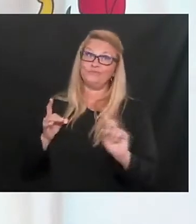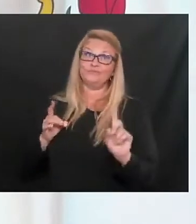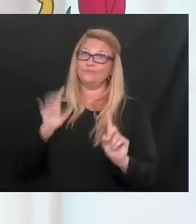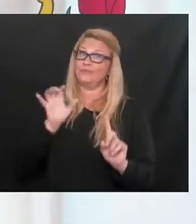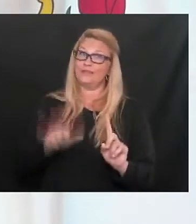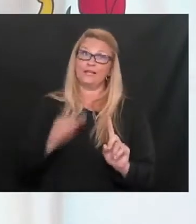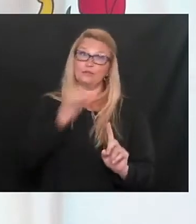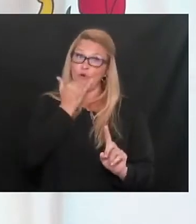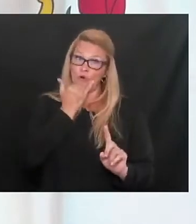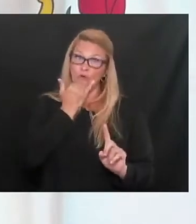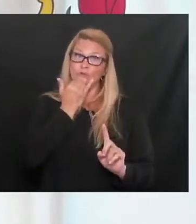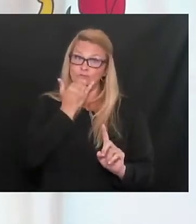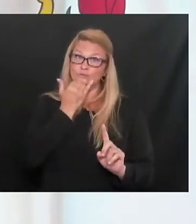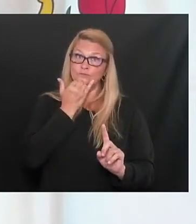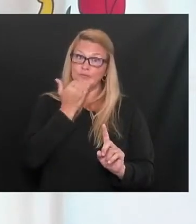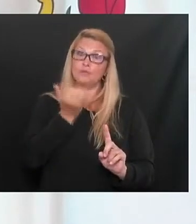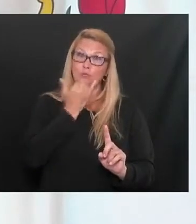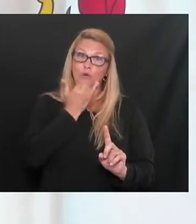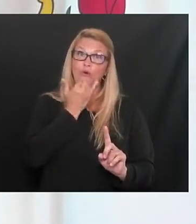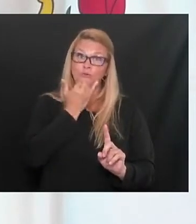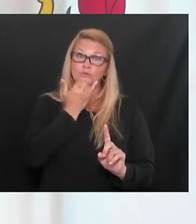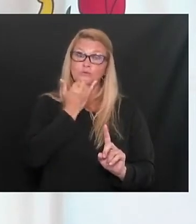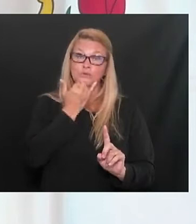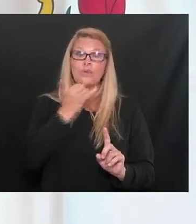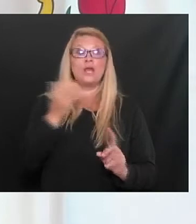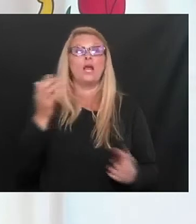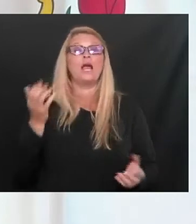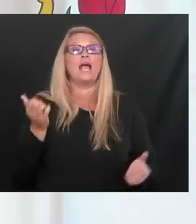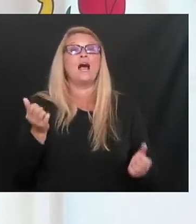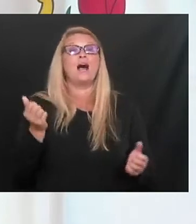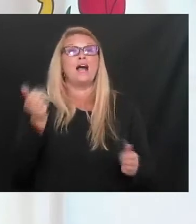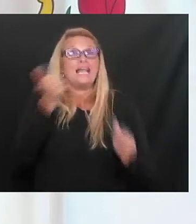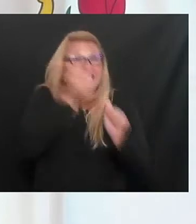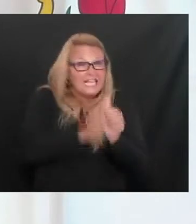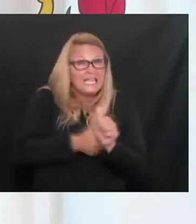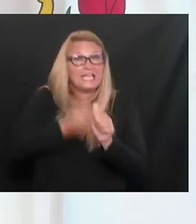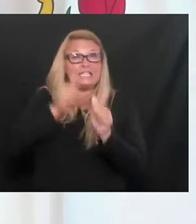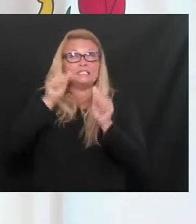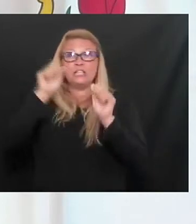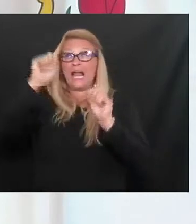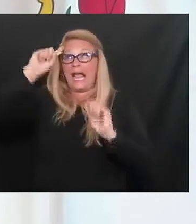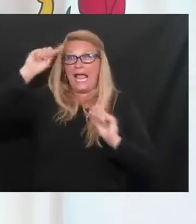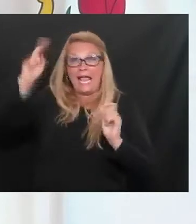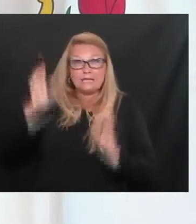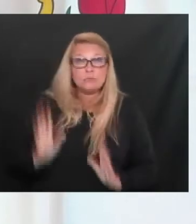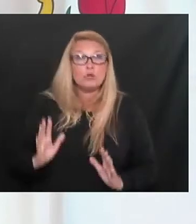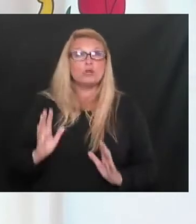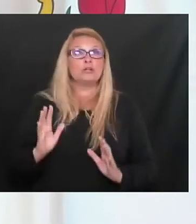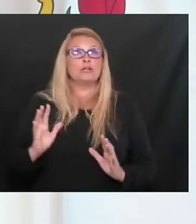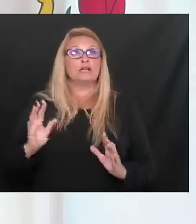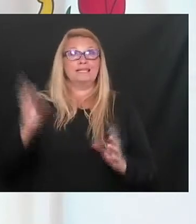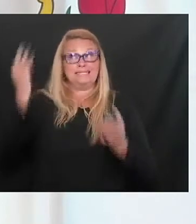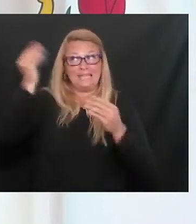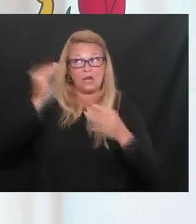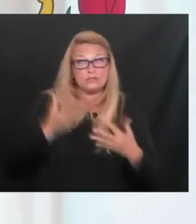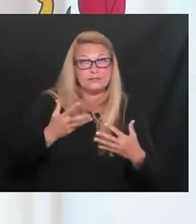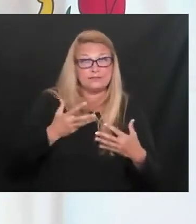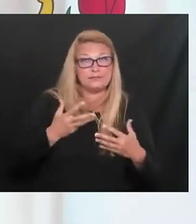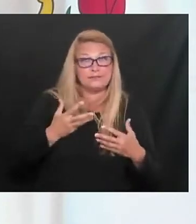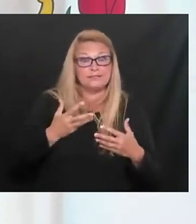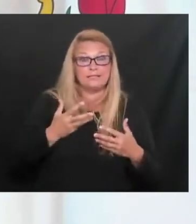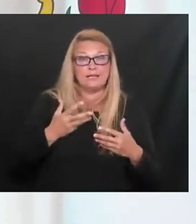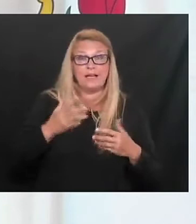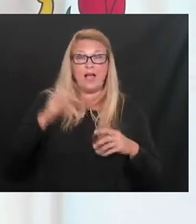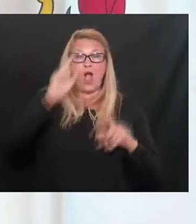stupid. That's all there is to it. Because every single expert in the land tells us, every